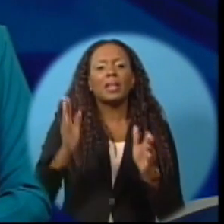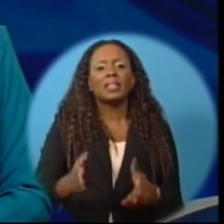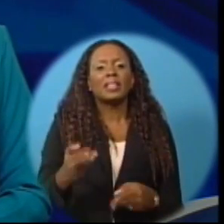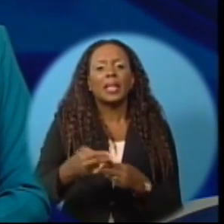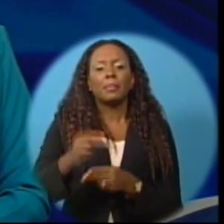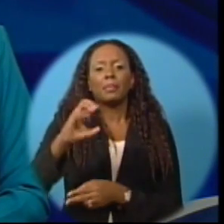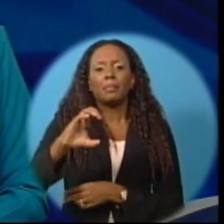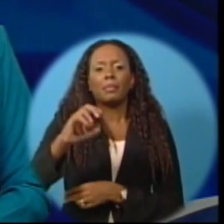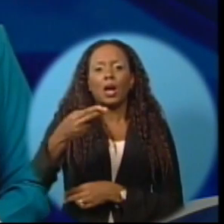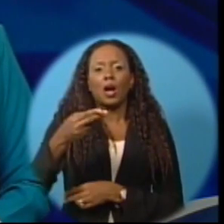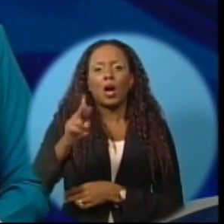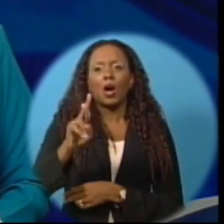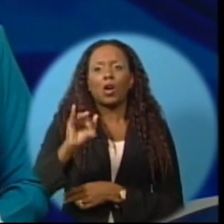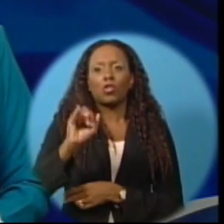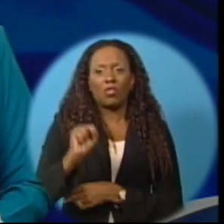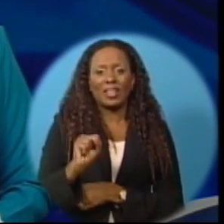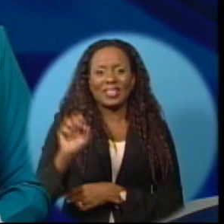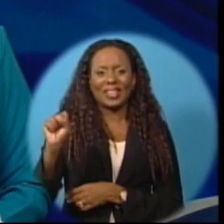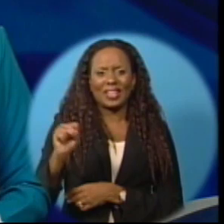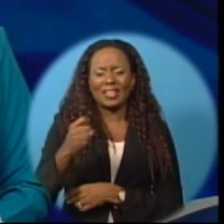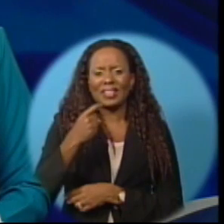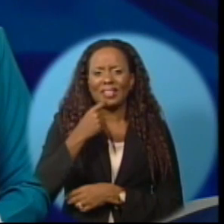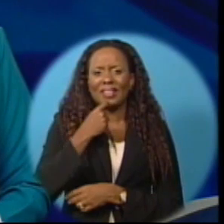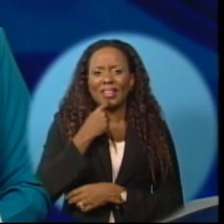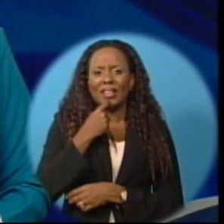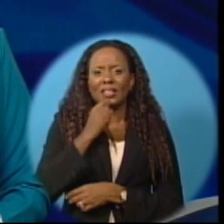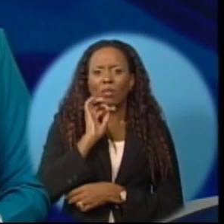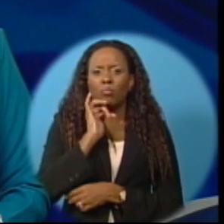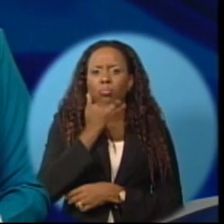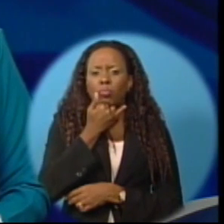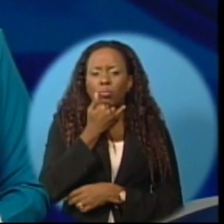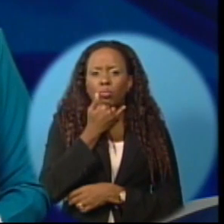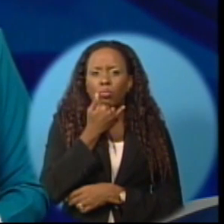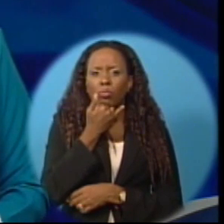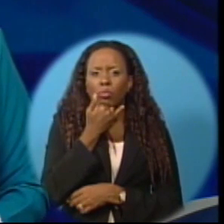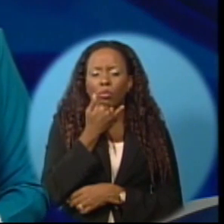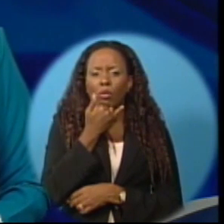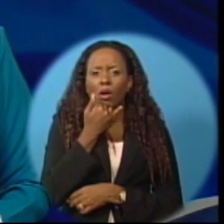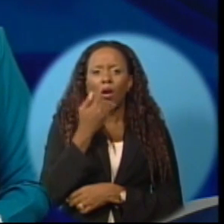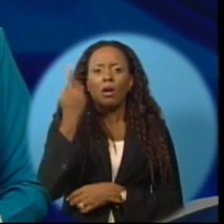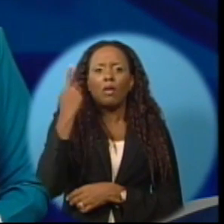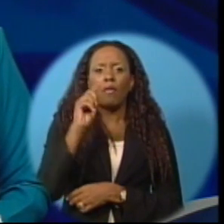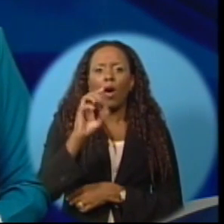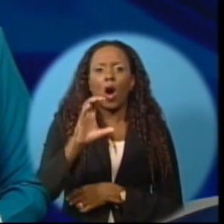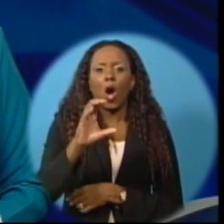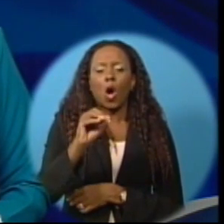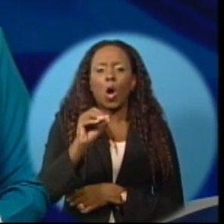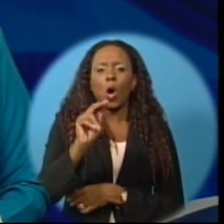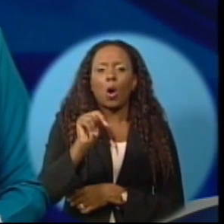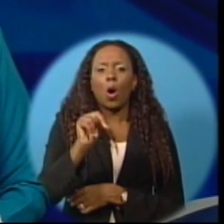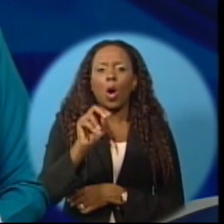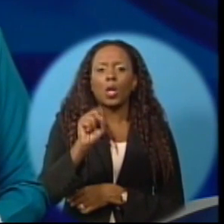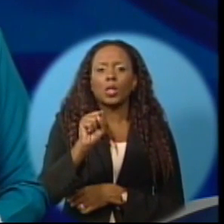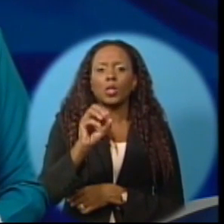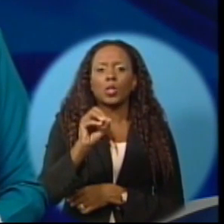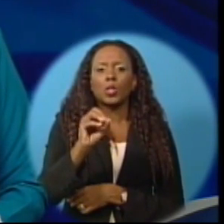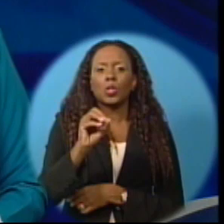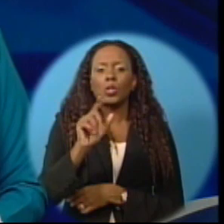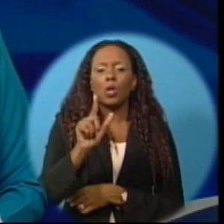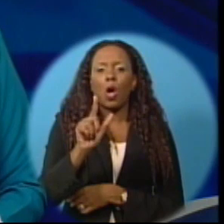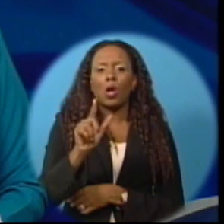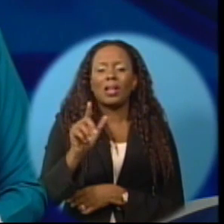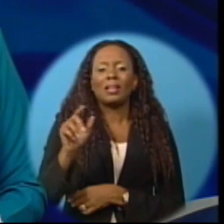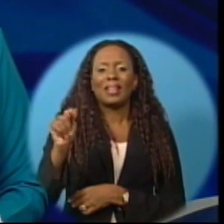Finance Minister Chris Sinclair says a typographical error related to the Consolidation Tax and certain levels of income was